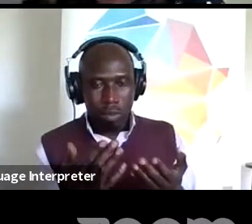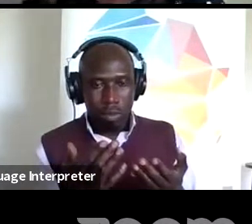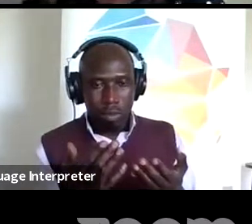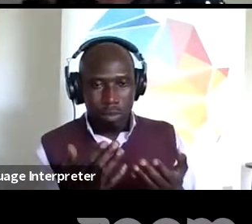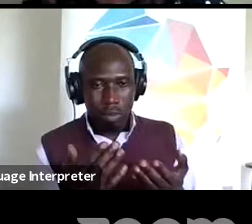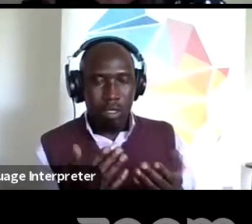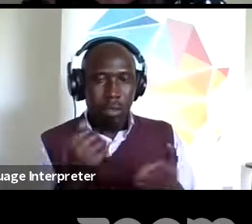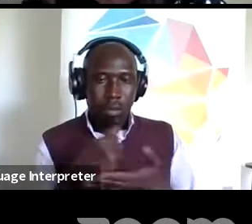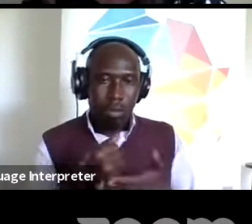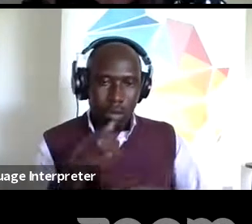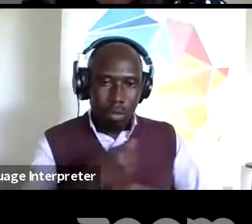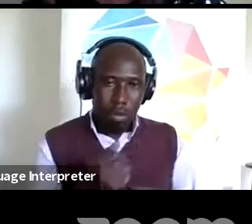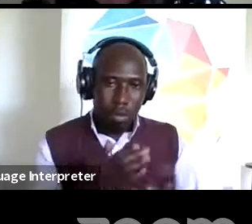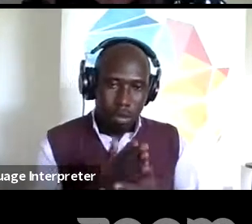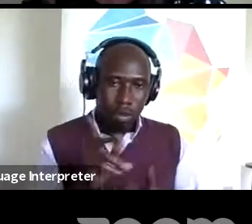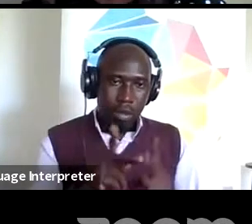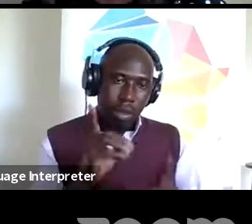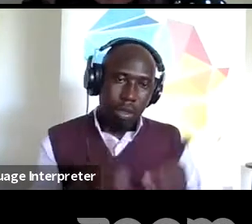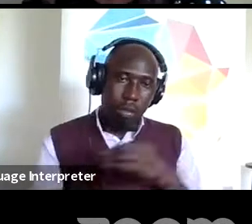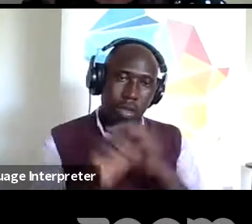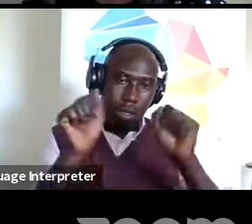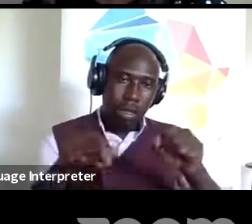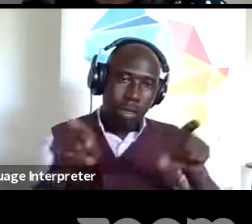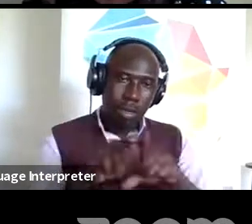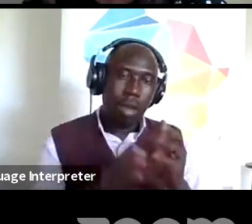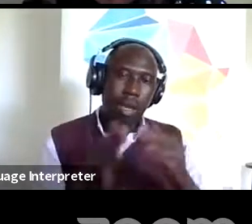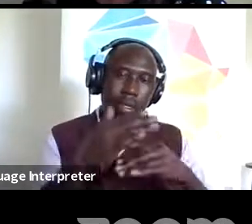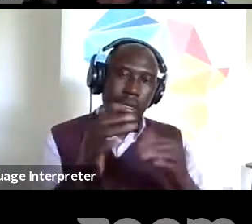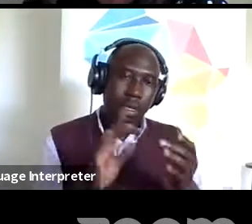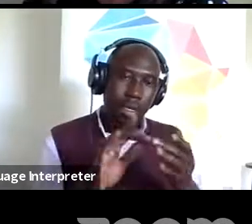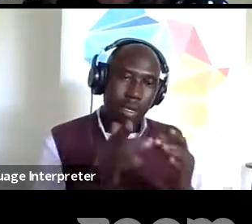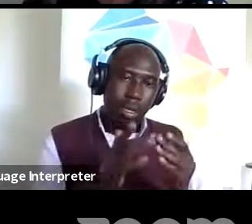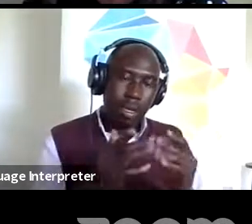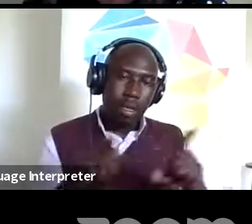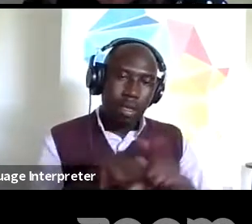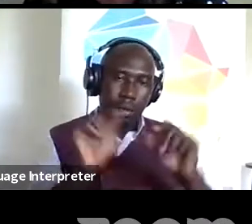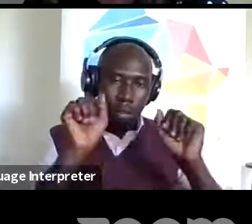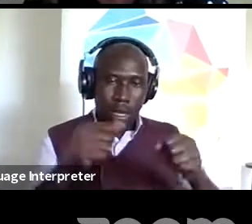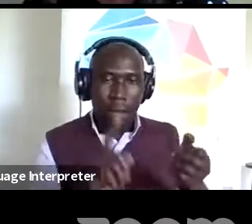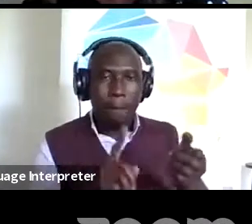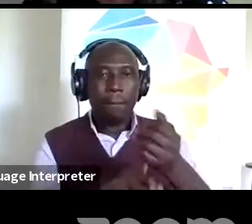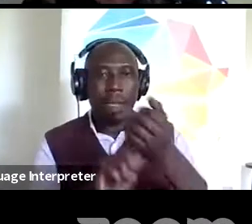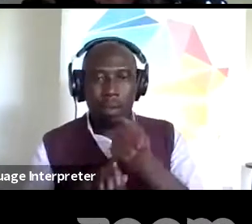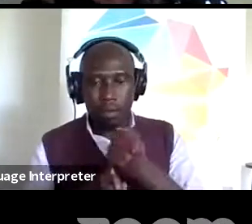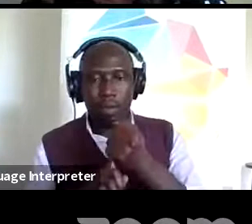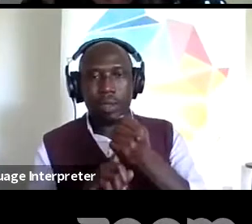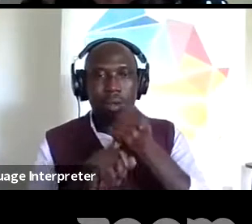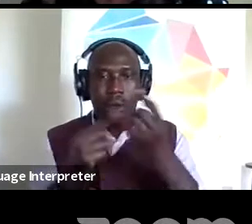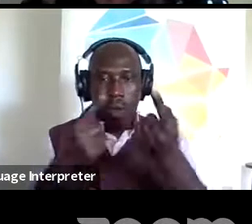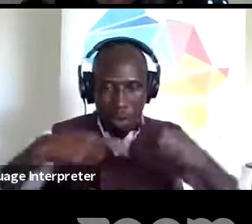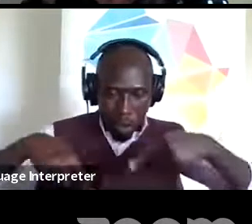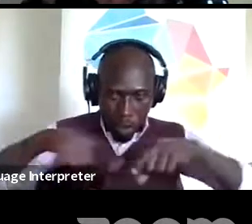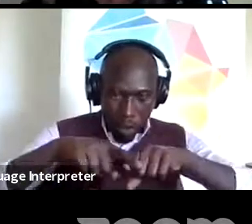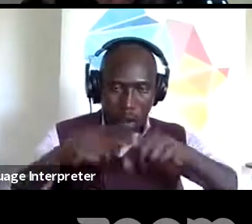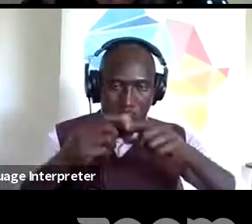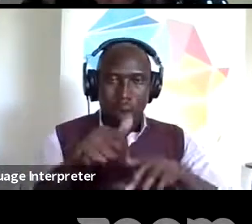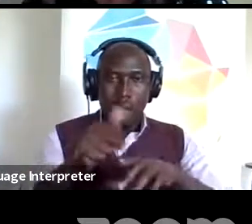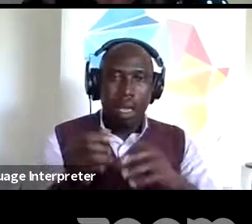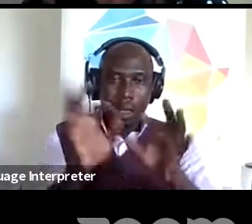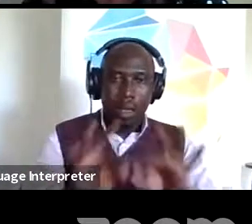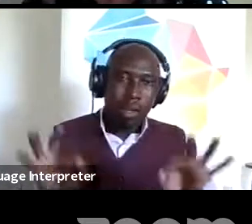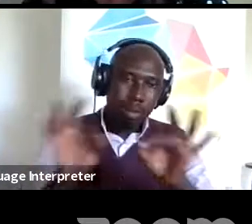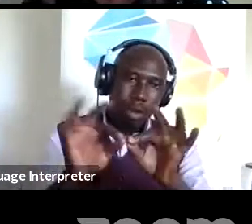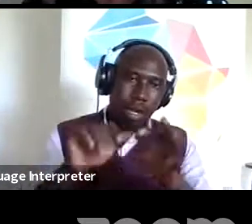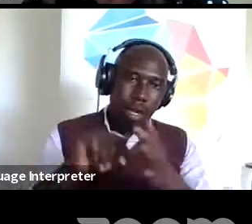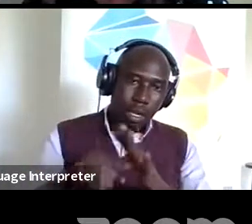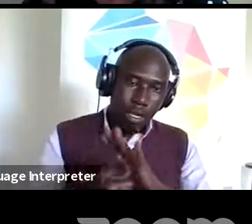to ensure that people with disabilities can also access the internet and can also benefit from all the critical aspects that the